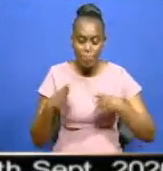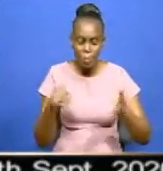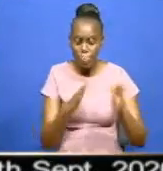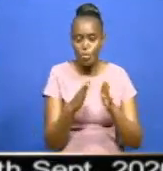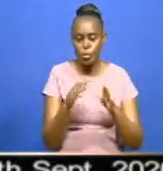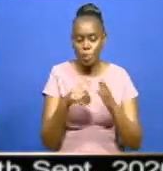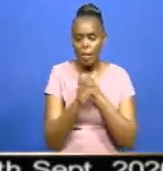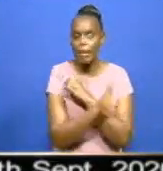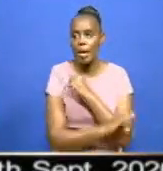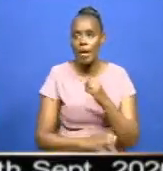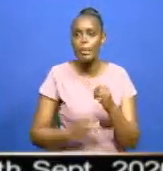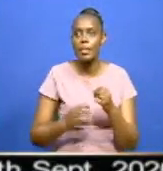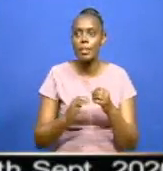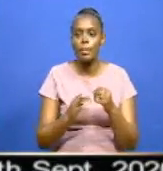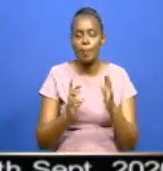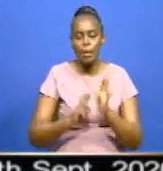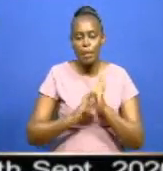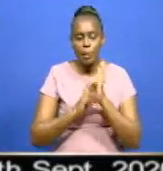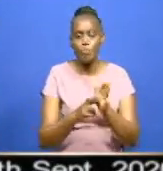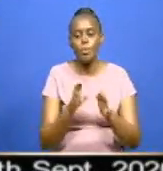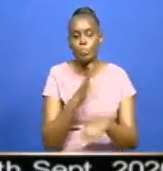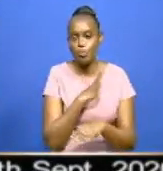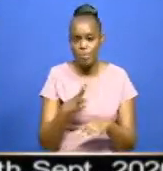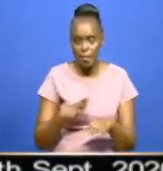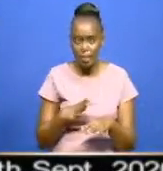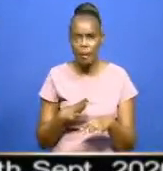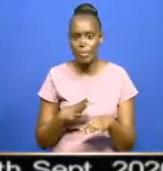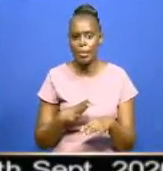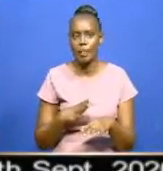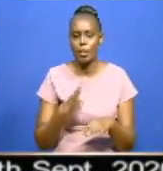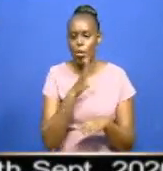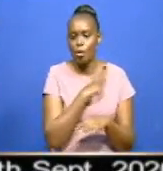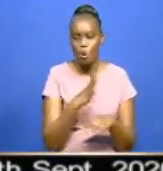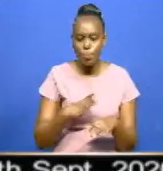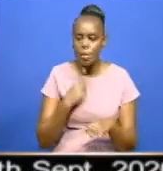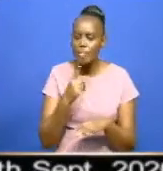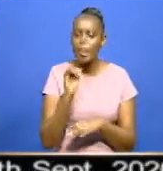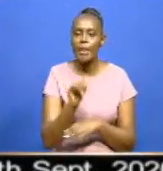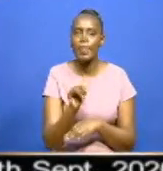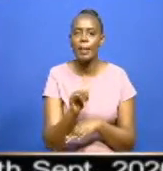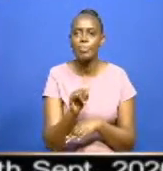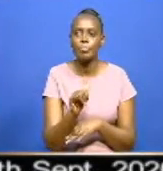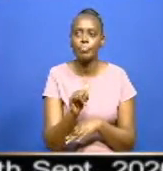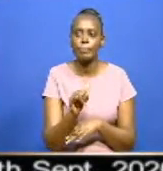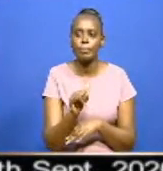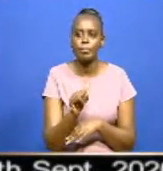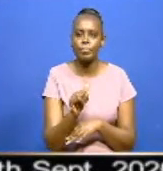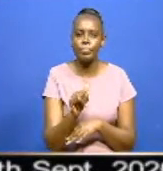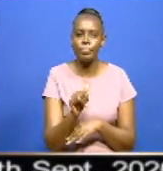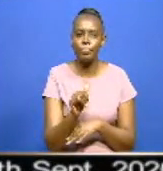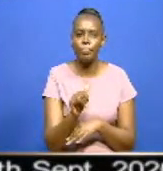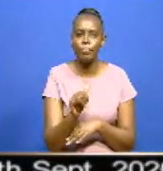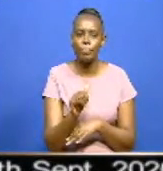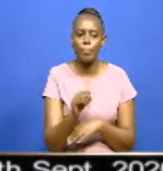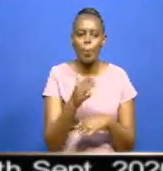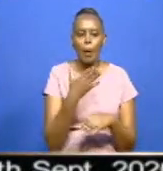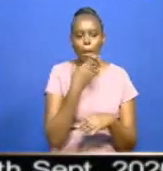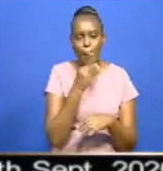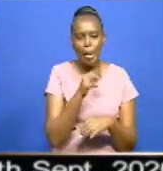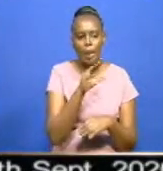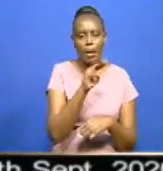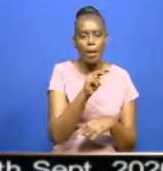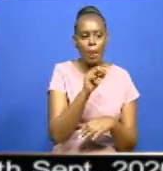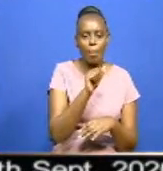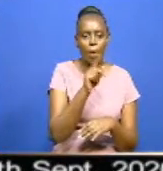this country. Mr. Speaker, if you look at the report of the committee, what the committee is saying, Mr. Speaker, is that Mr. Wilson